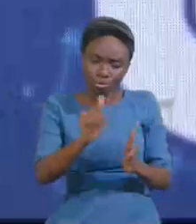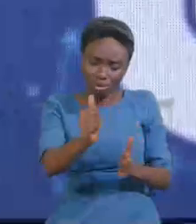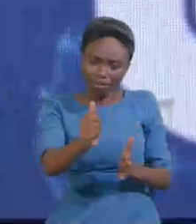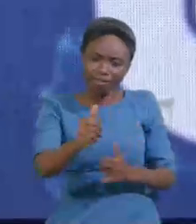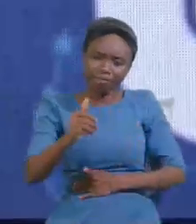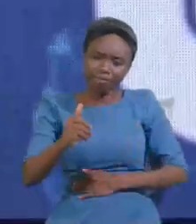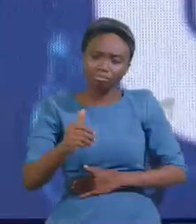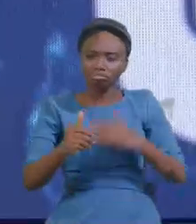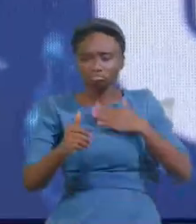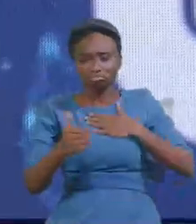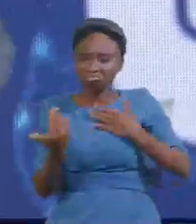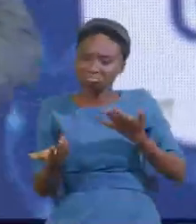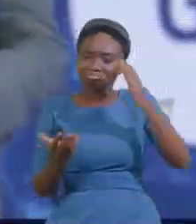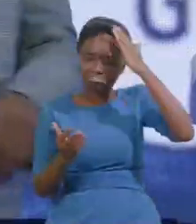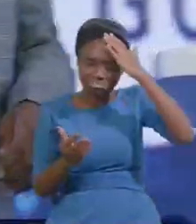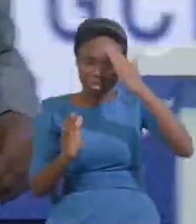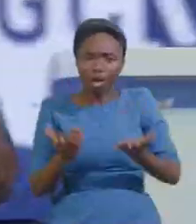up the other hand.